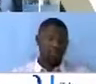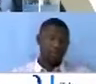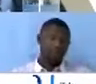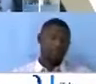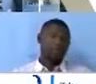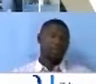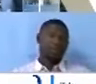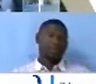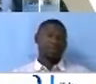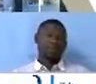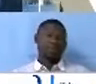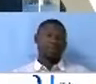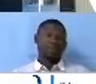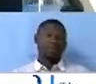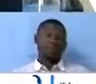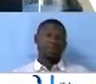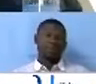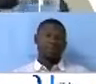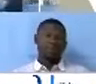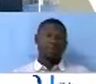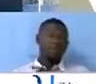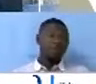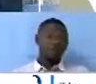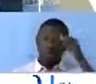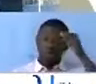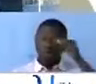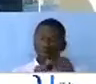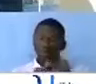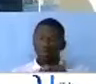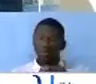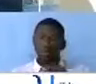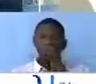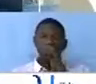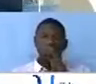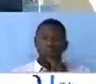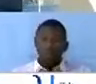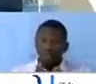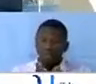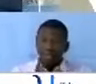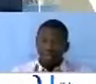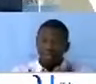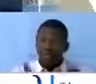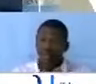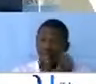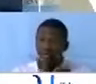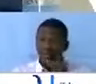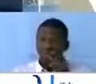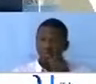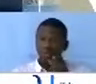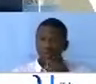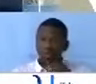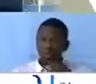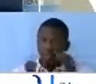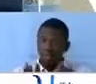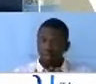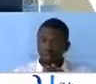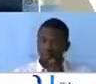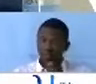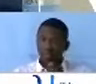And you cannot even remember who headed that investigation. Isn't